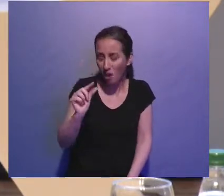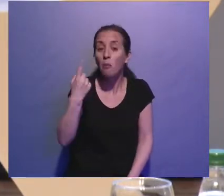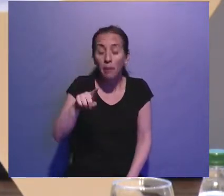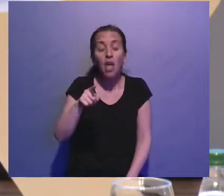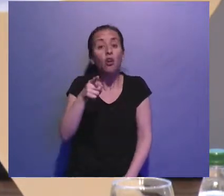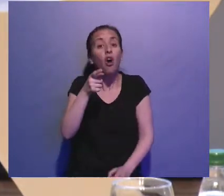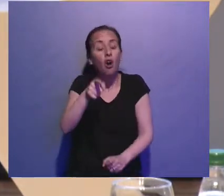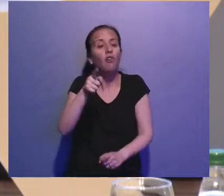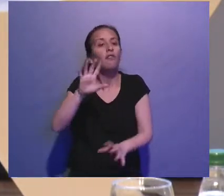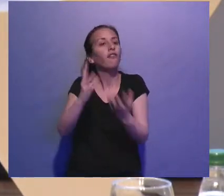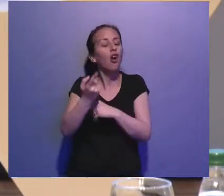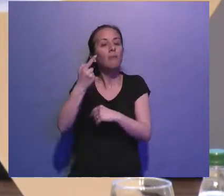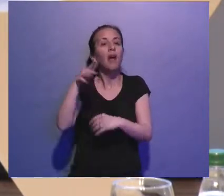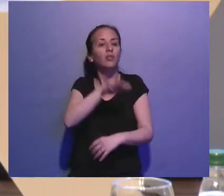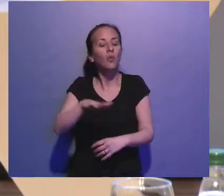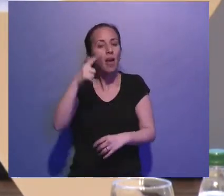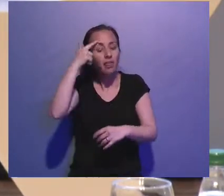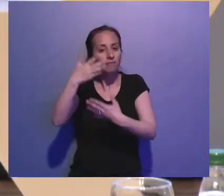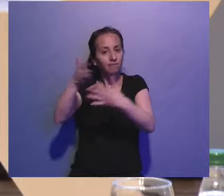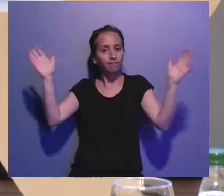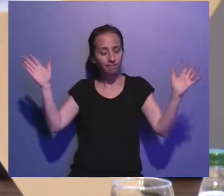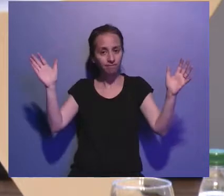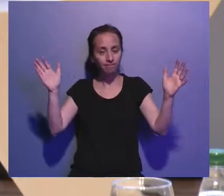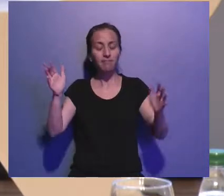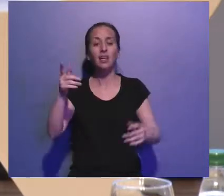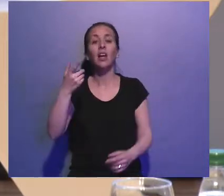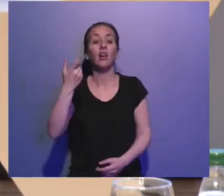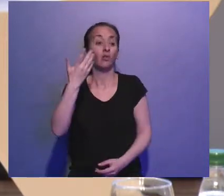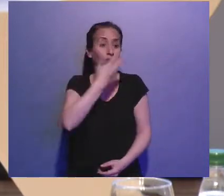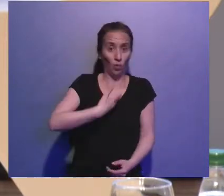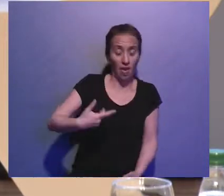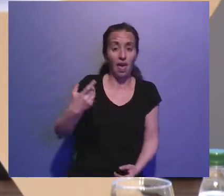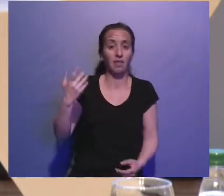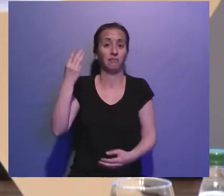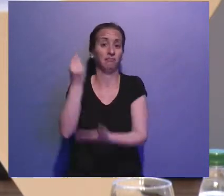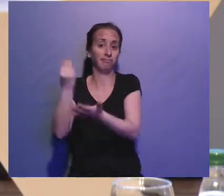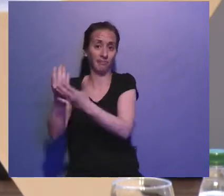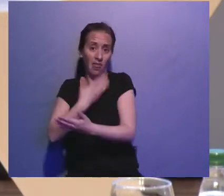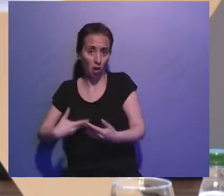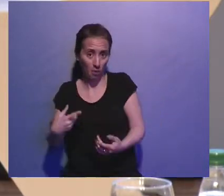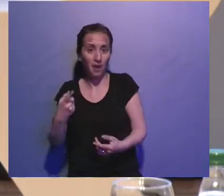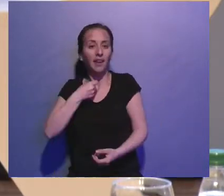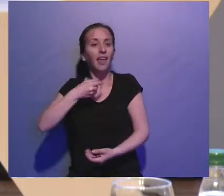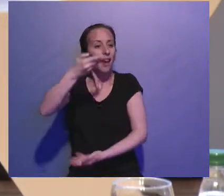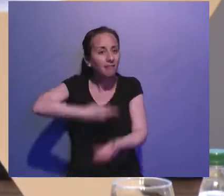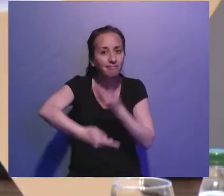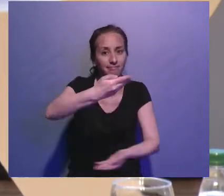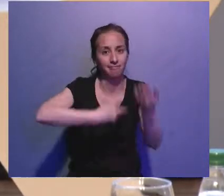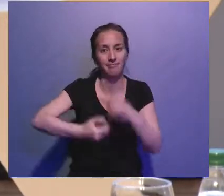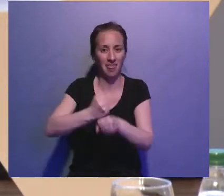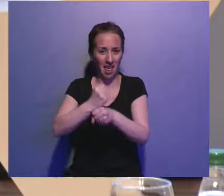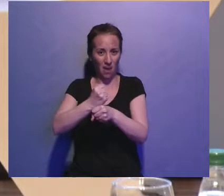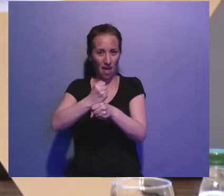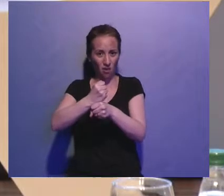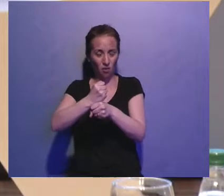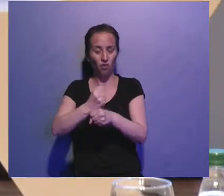where cities and members of the government are expecting to hear feedback on the work that they're doing, and they're expecting to have to run it past someone